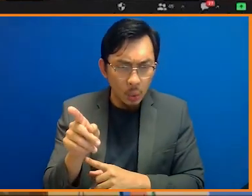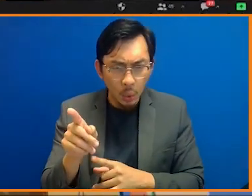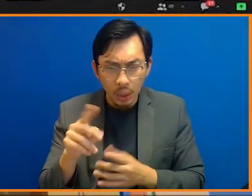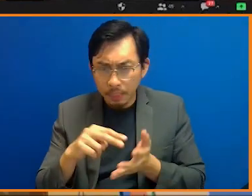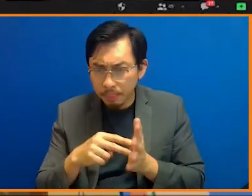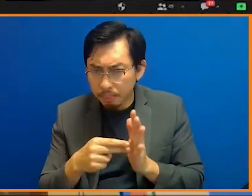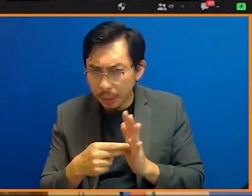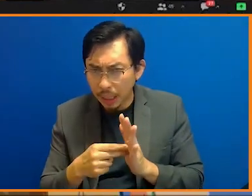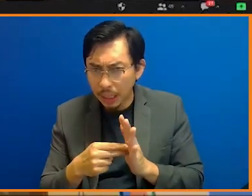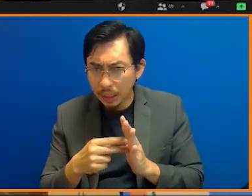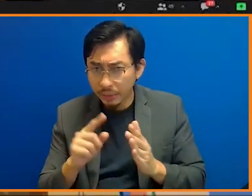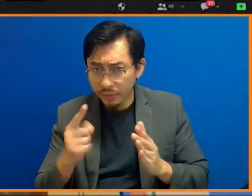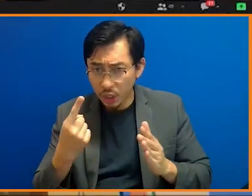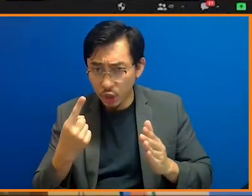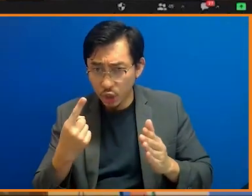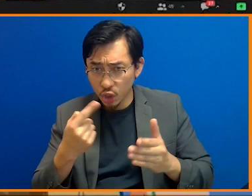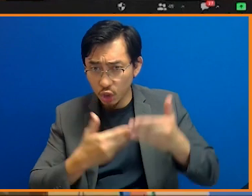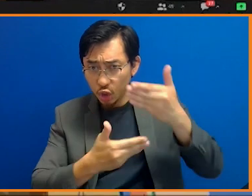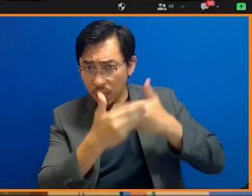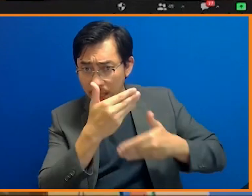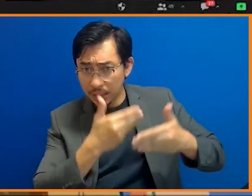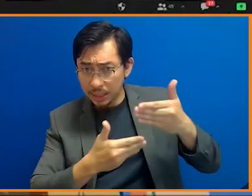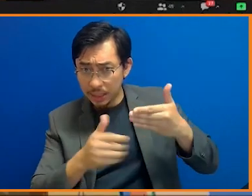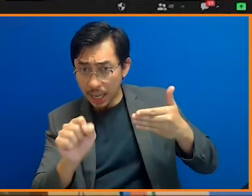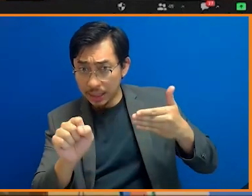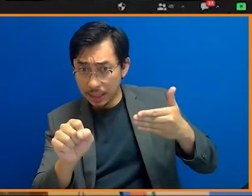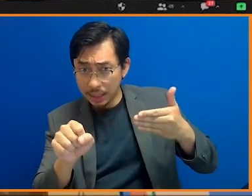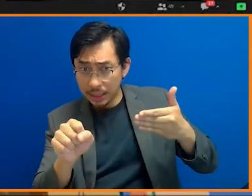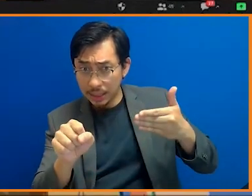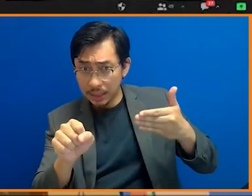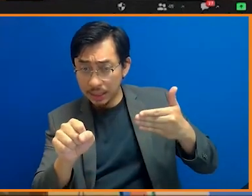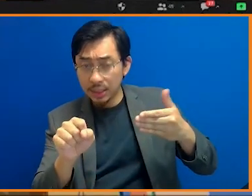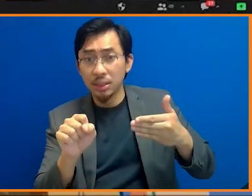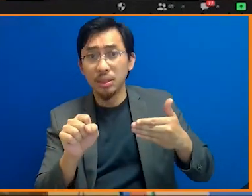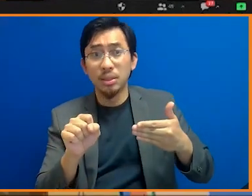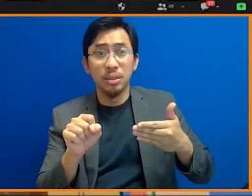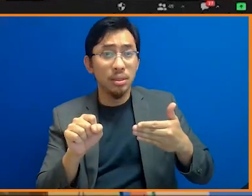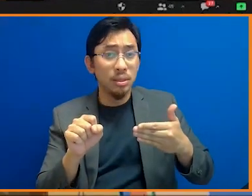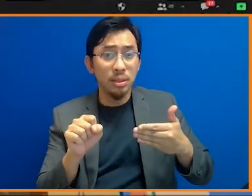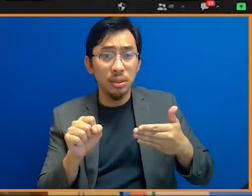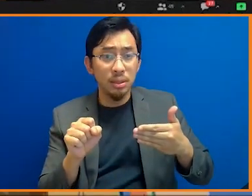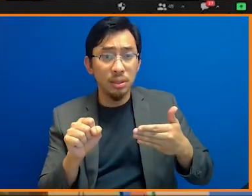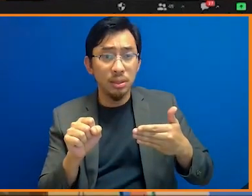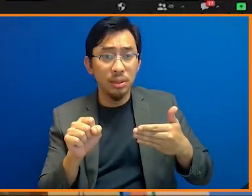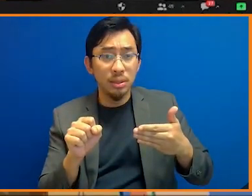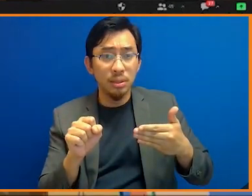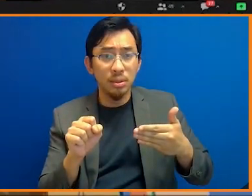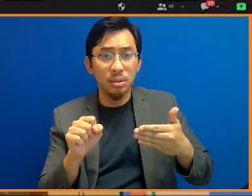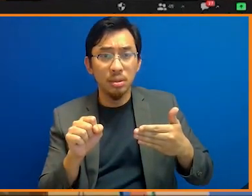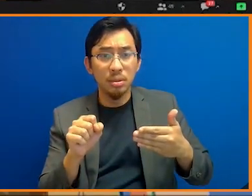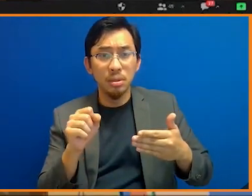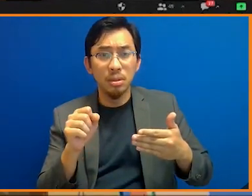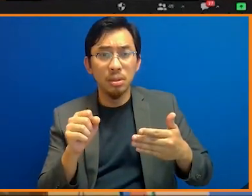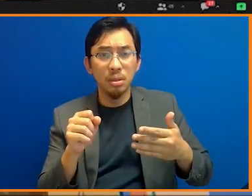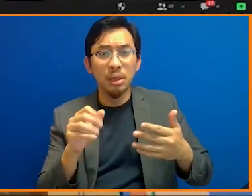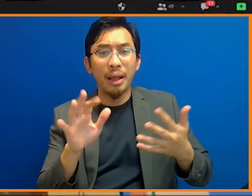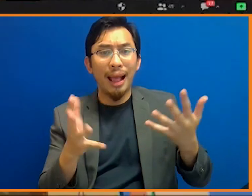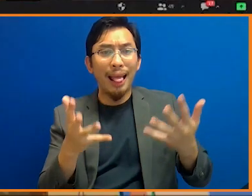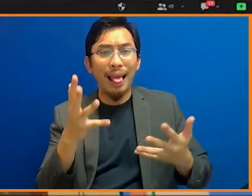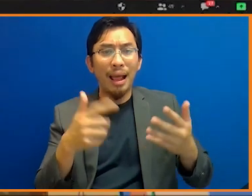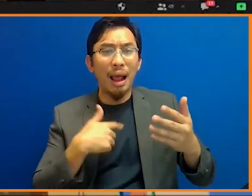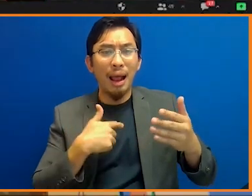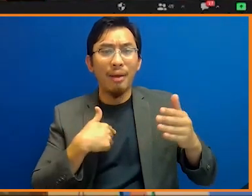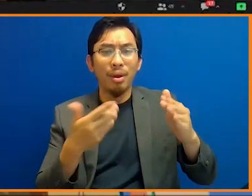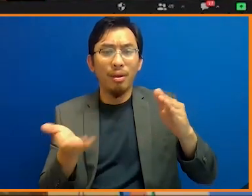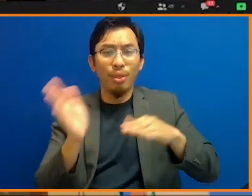mean at my very first slide, right? Yes. Yes. Okay. So yeah, that I